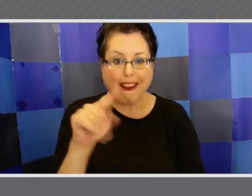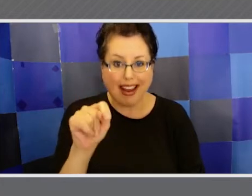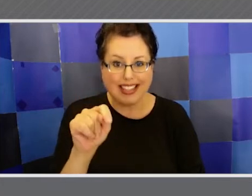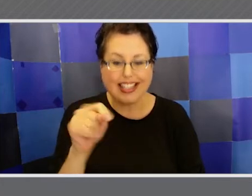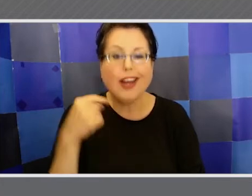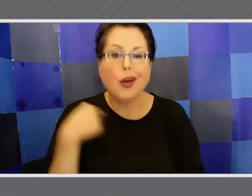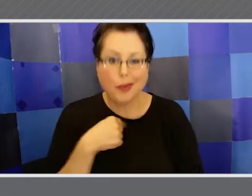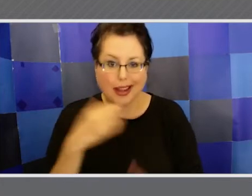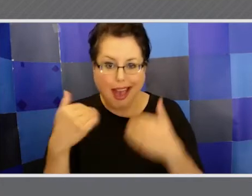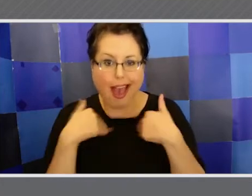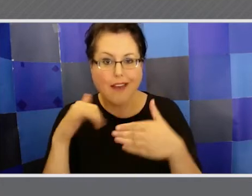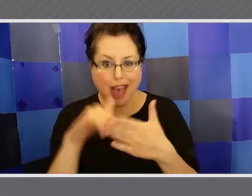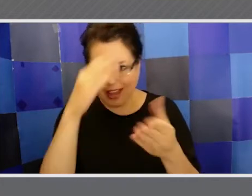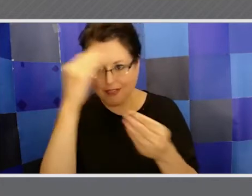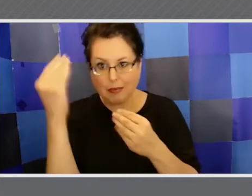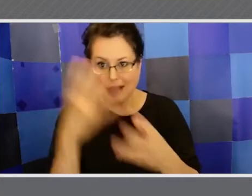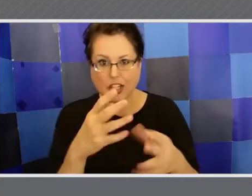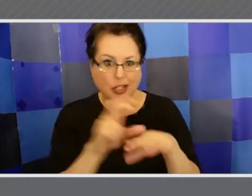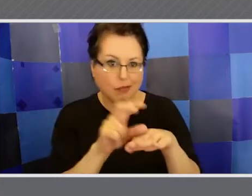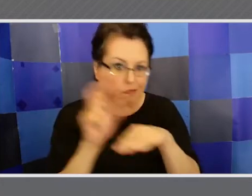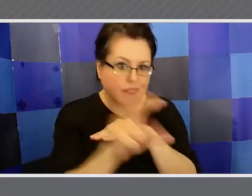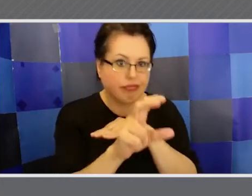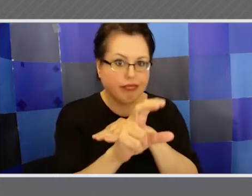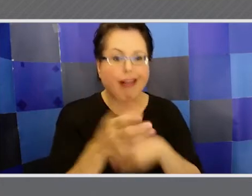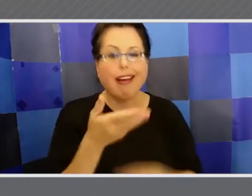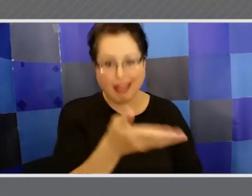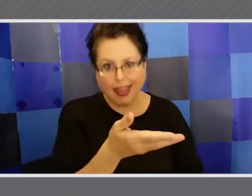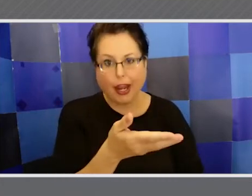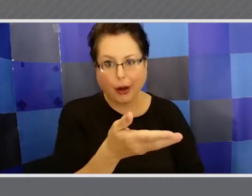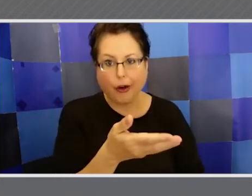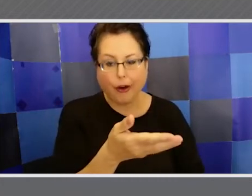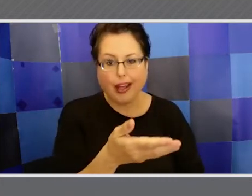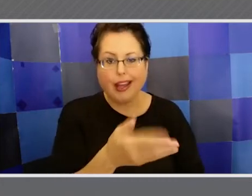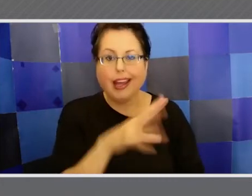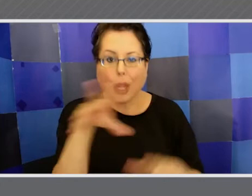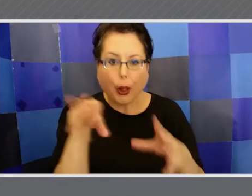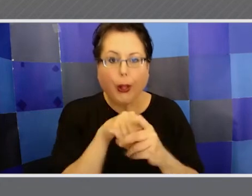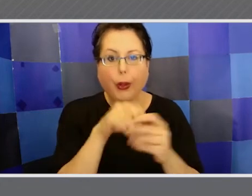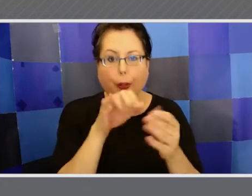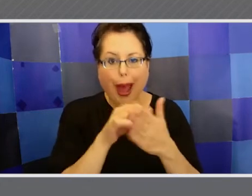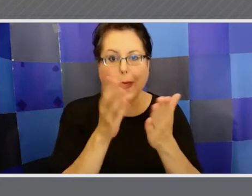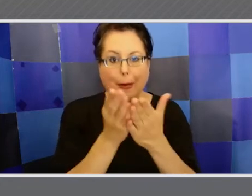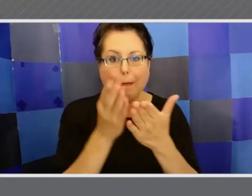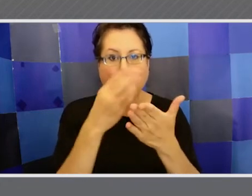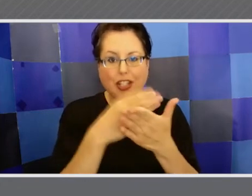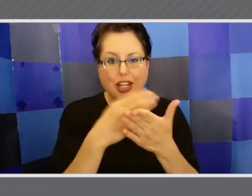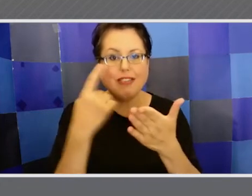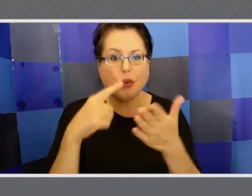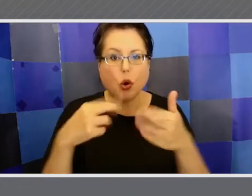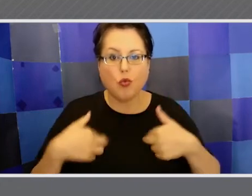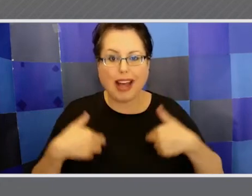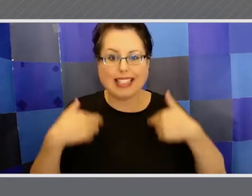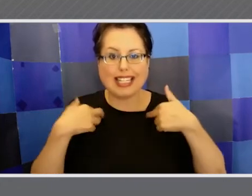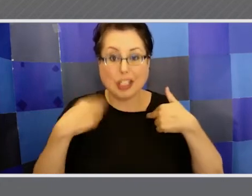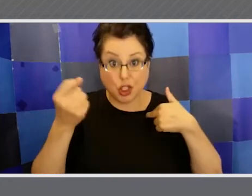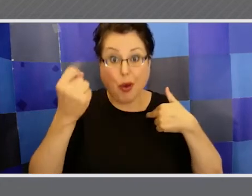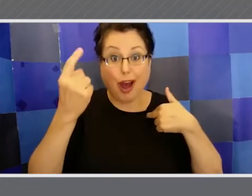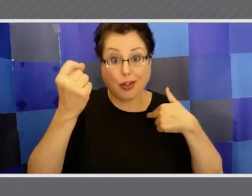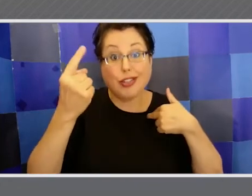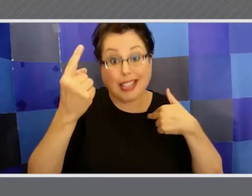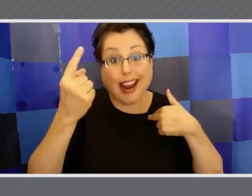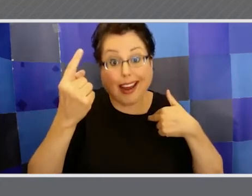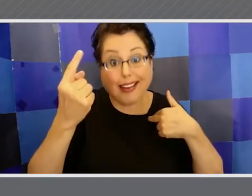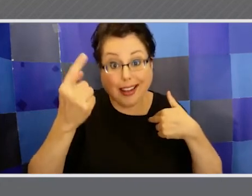of this information and expected spending plans into the budget for residents to understand what